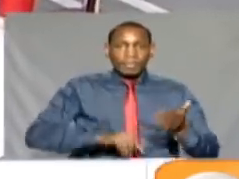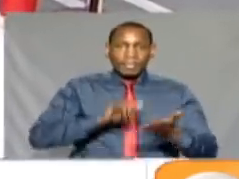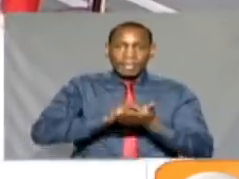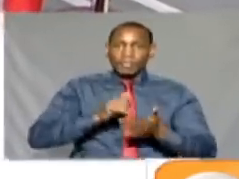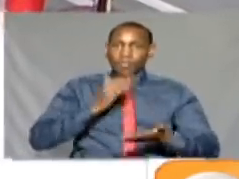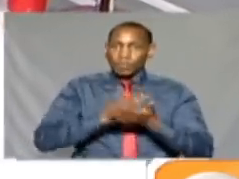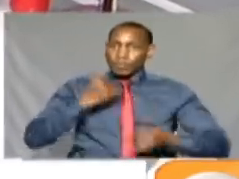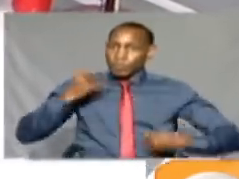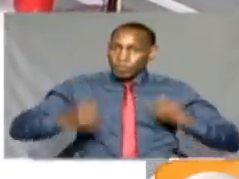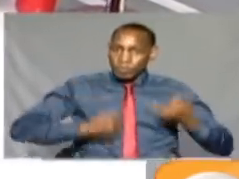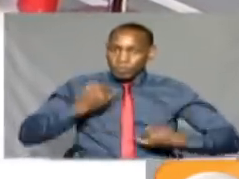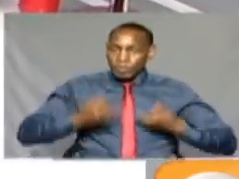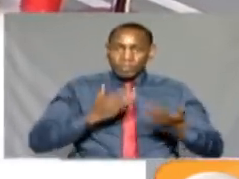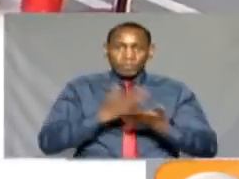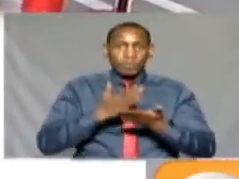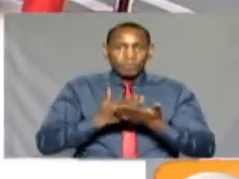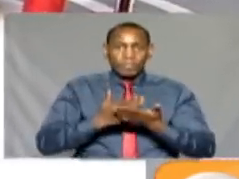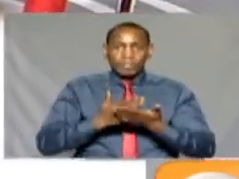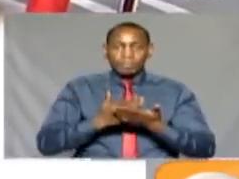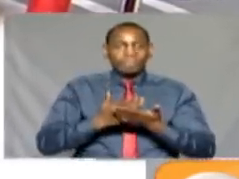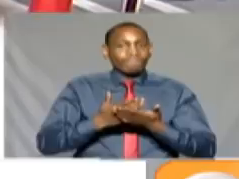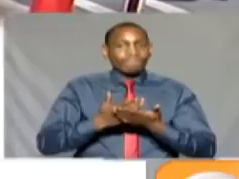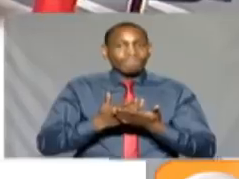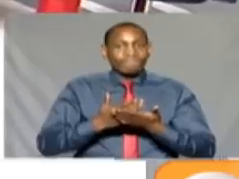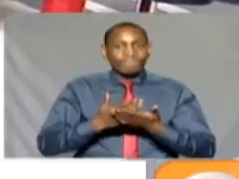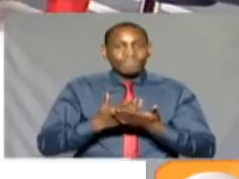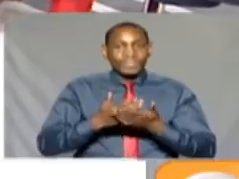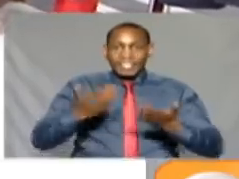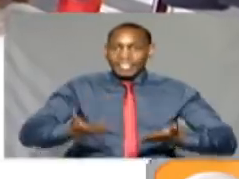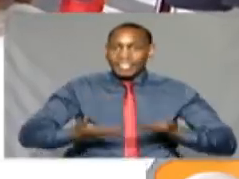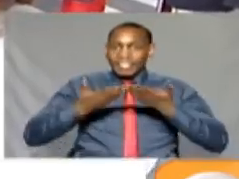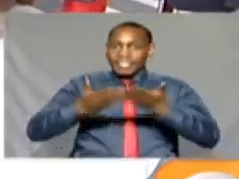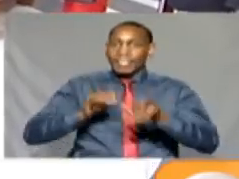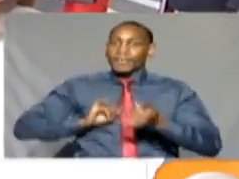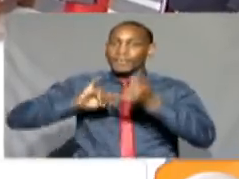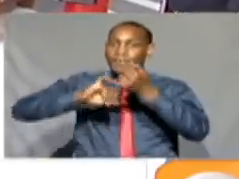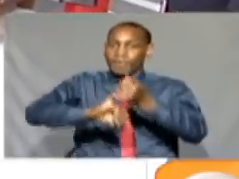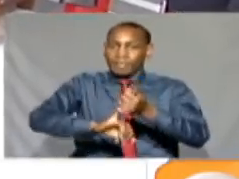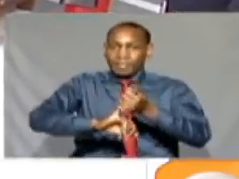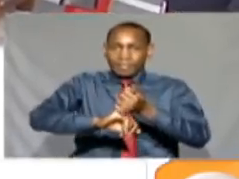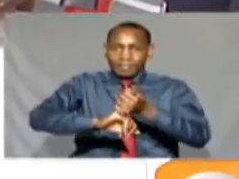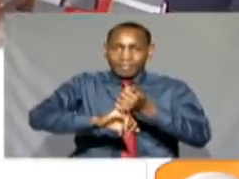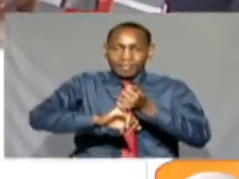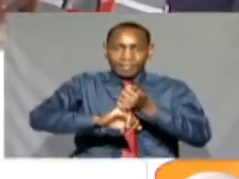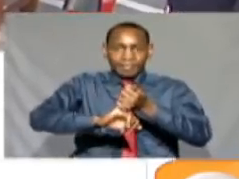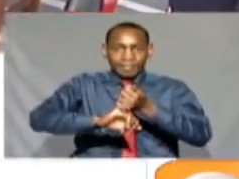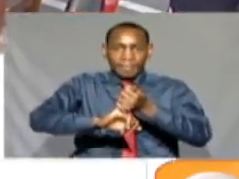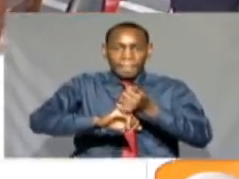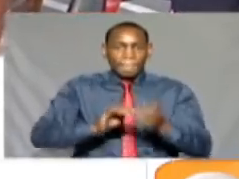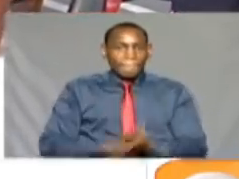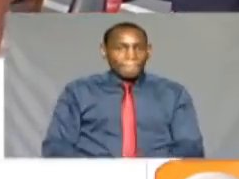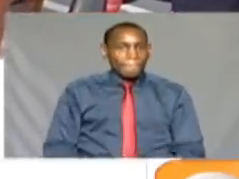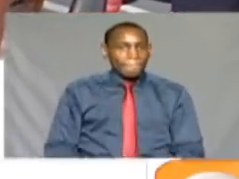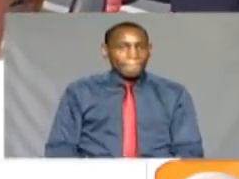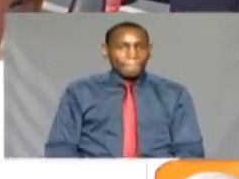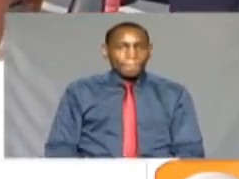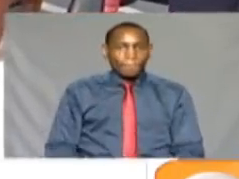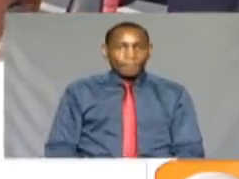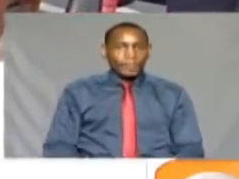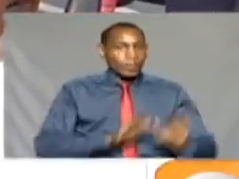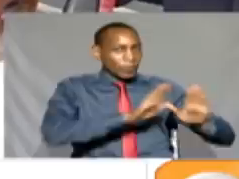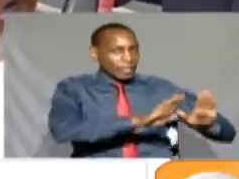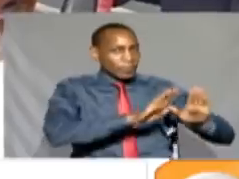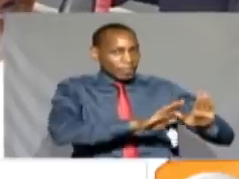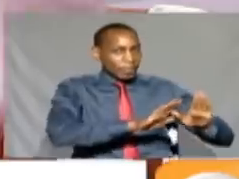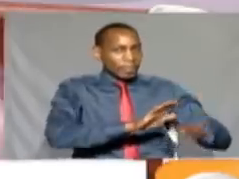Leo, mbaka tumeongea kwa. Jeff K. Rice, Goja. Tutakupatia pipi. Goja. Nyamuita. Jeff, yeah, Nyamuza unongea sana. You visit